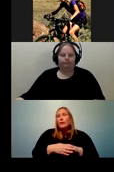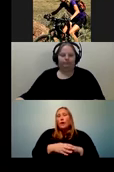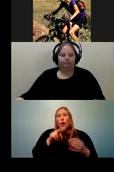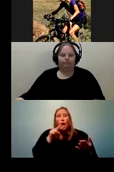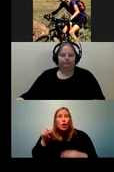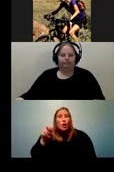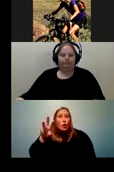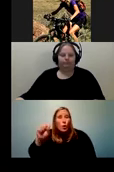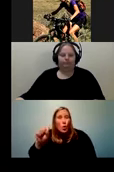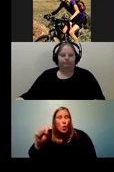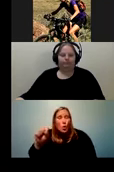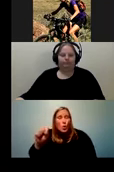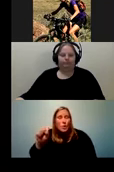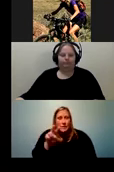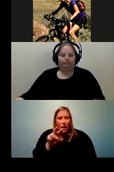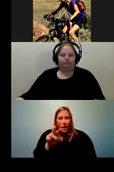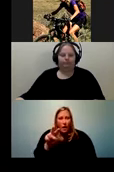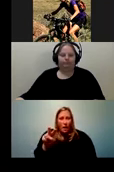news,